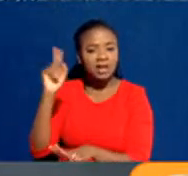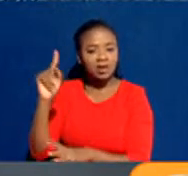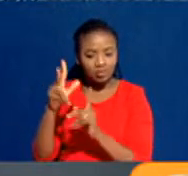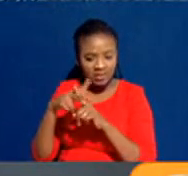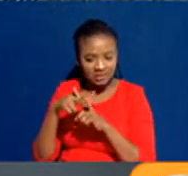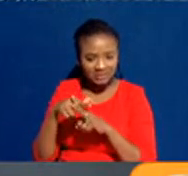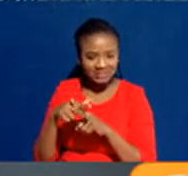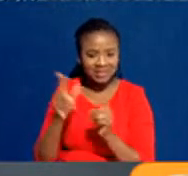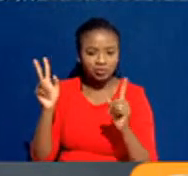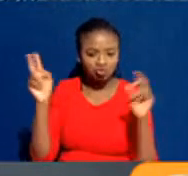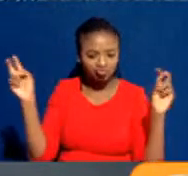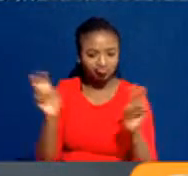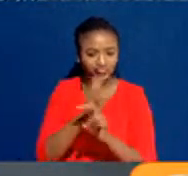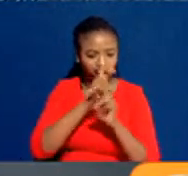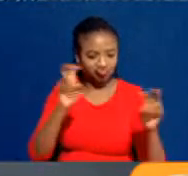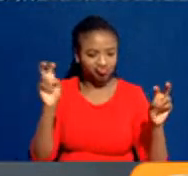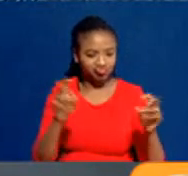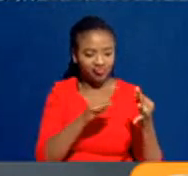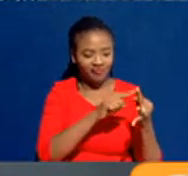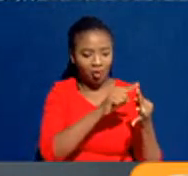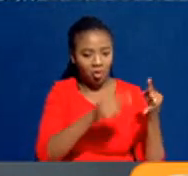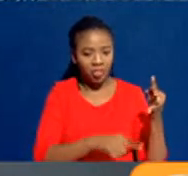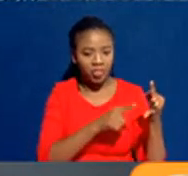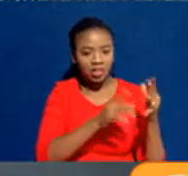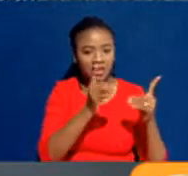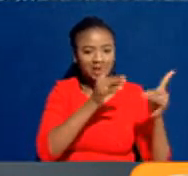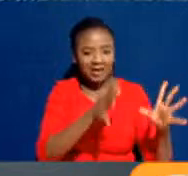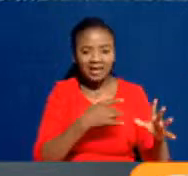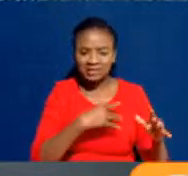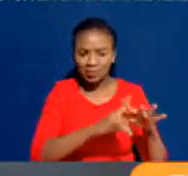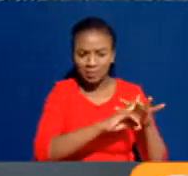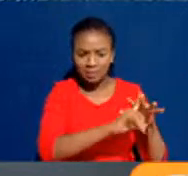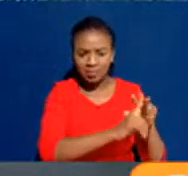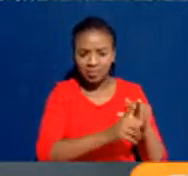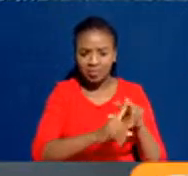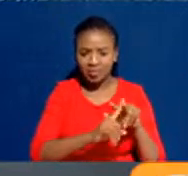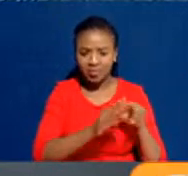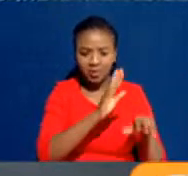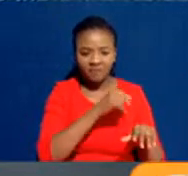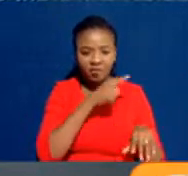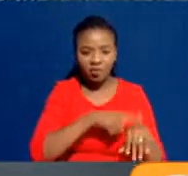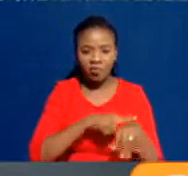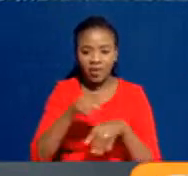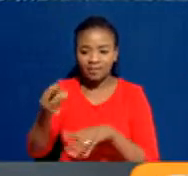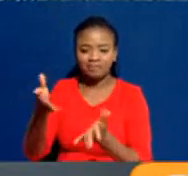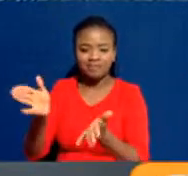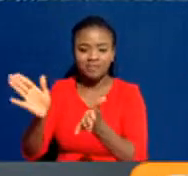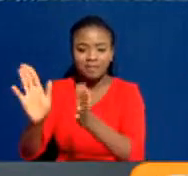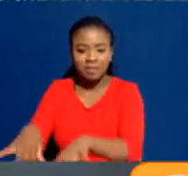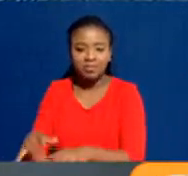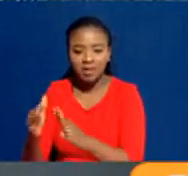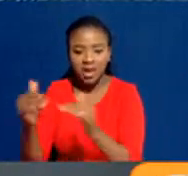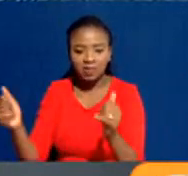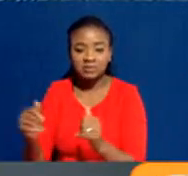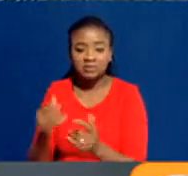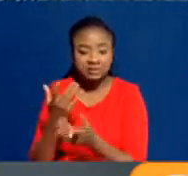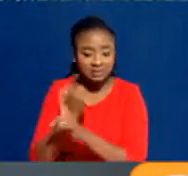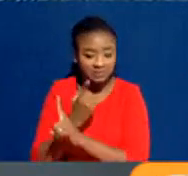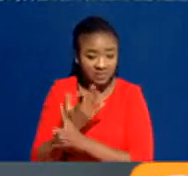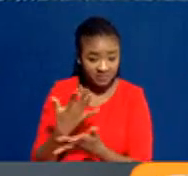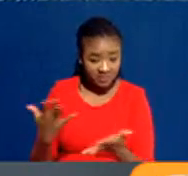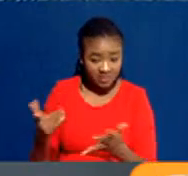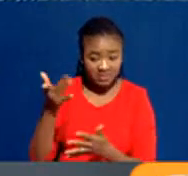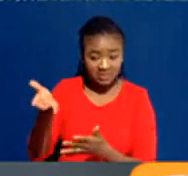started a search for the suspects who have been on the run since the demolition took place. Some household items that